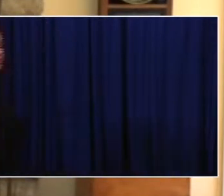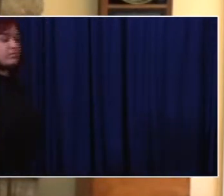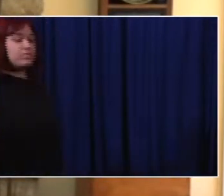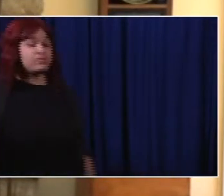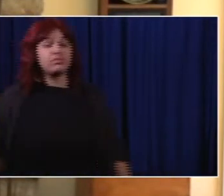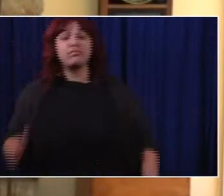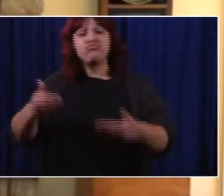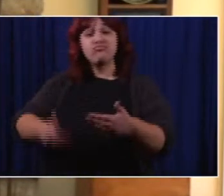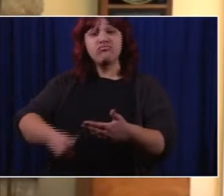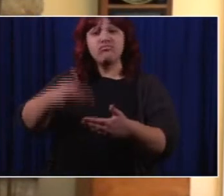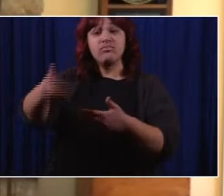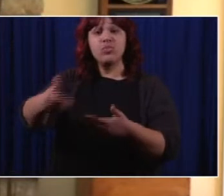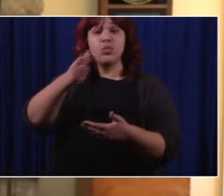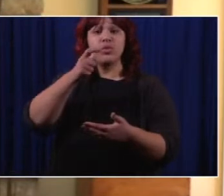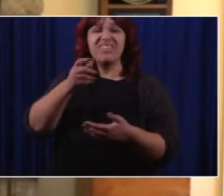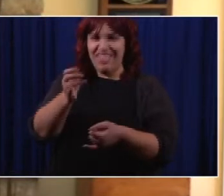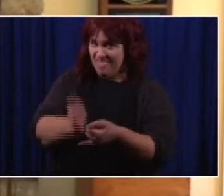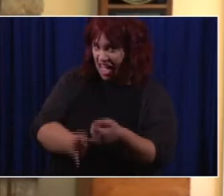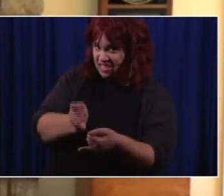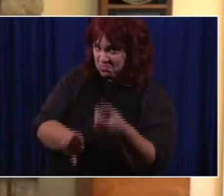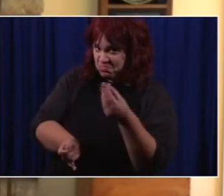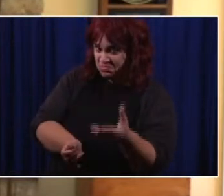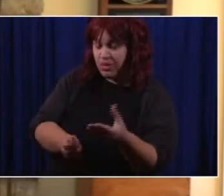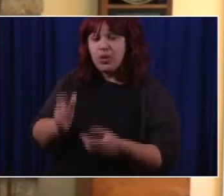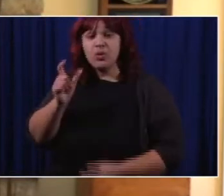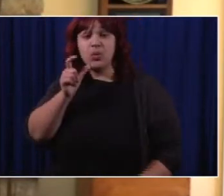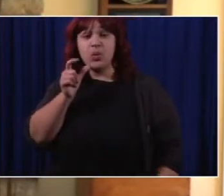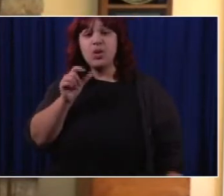Harden of MahoningMatters.com.